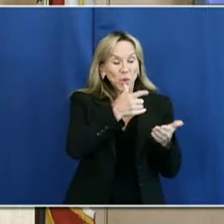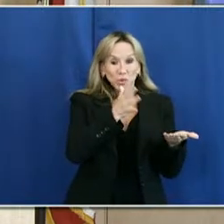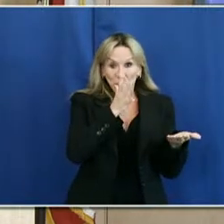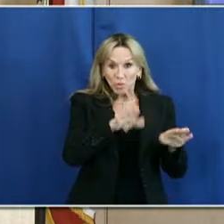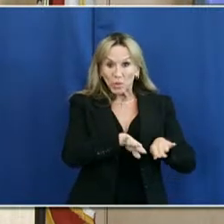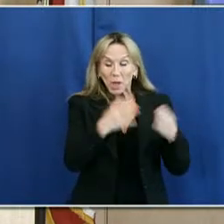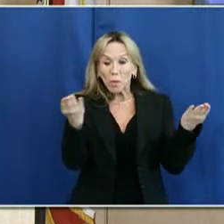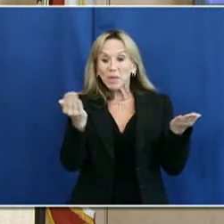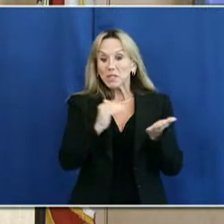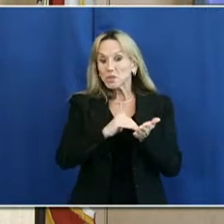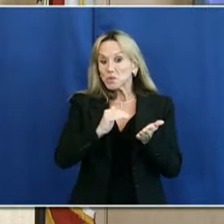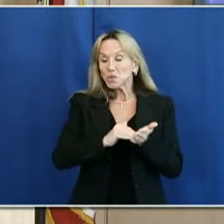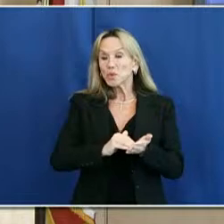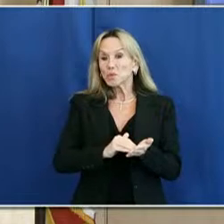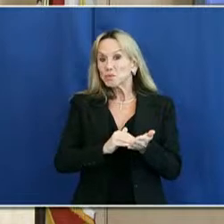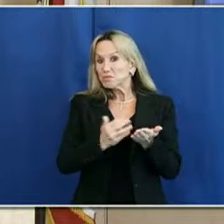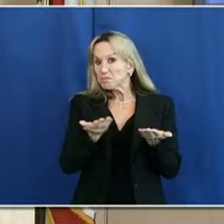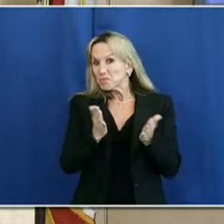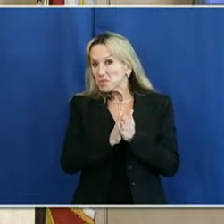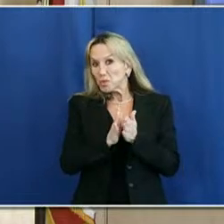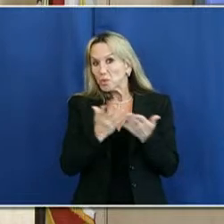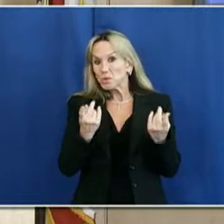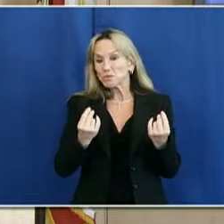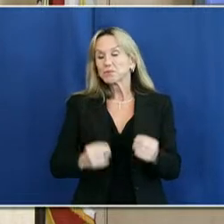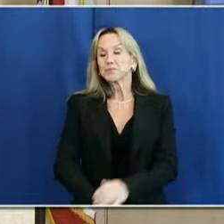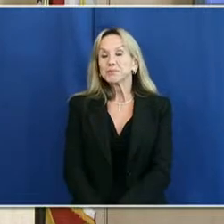of schools in the near future.